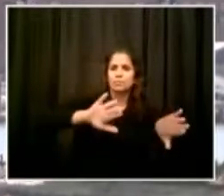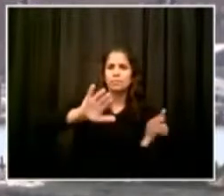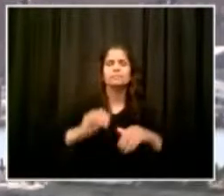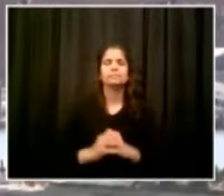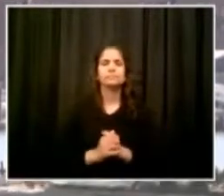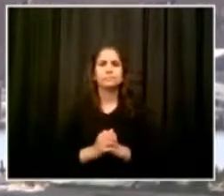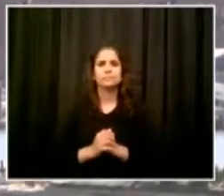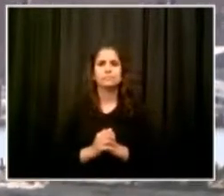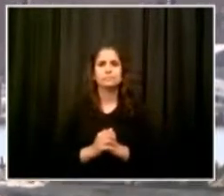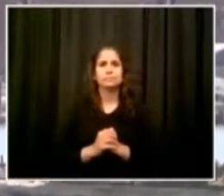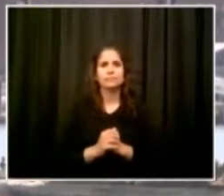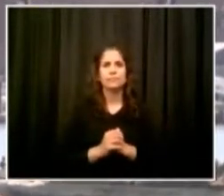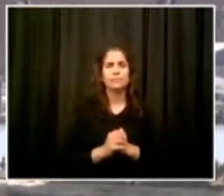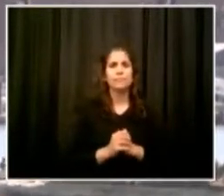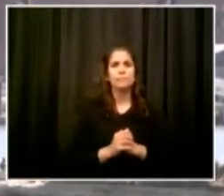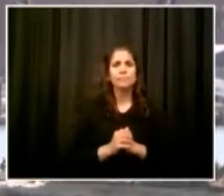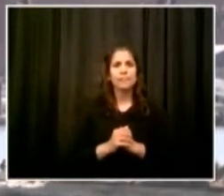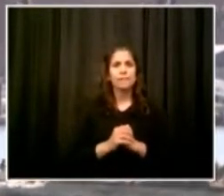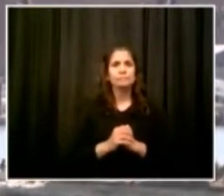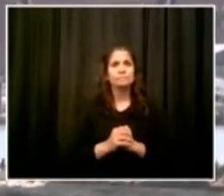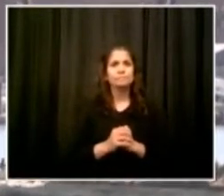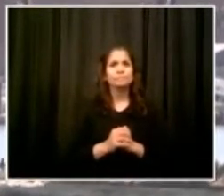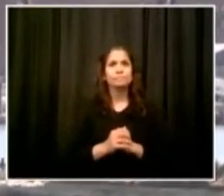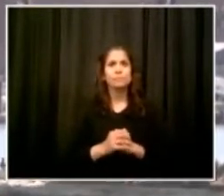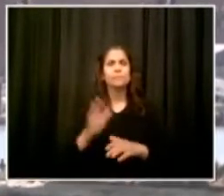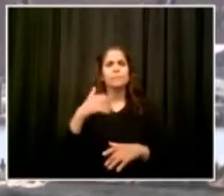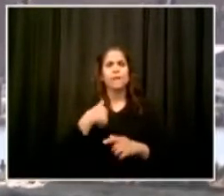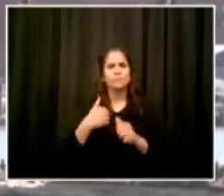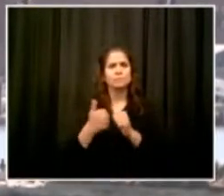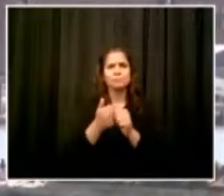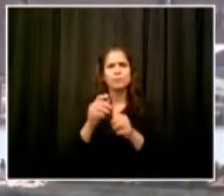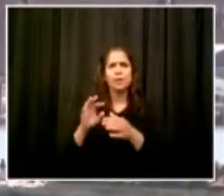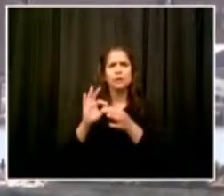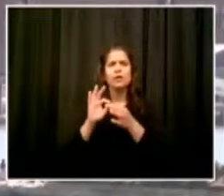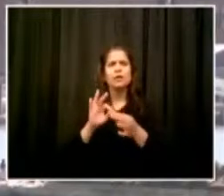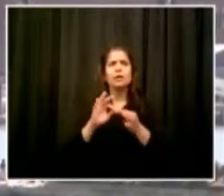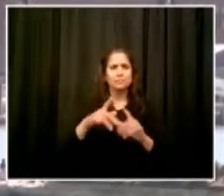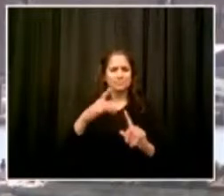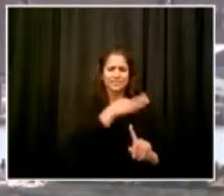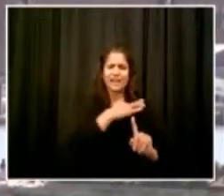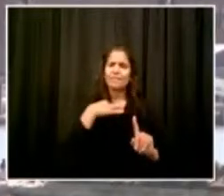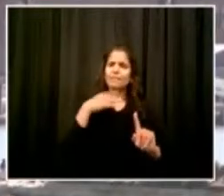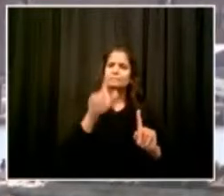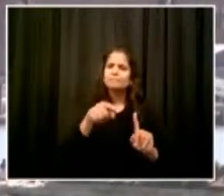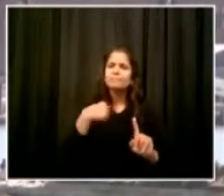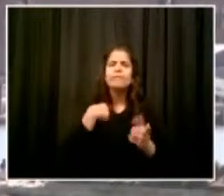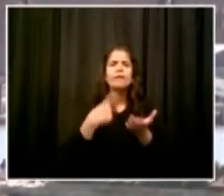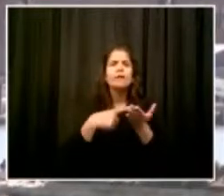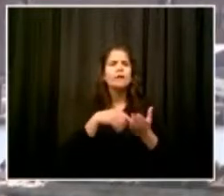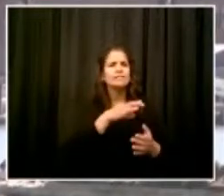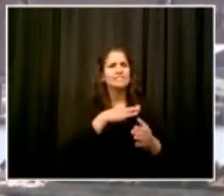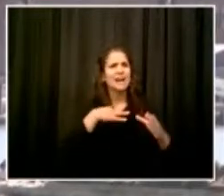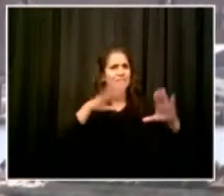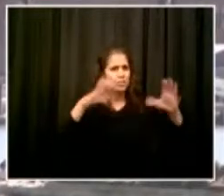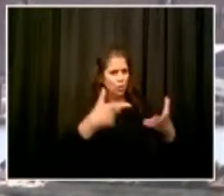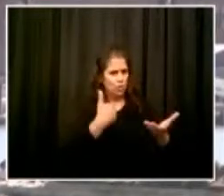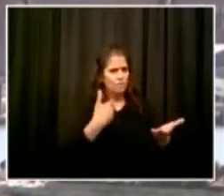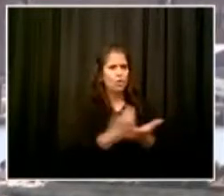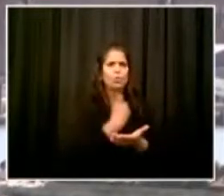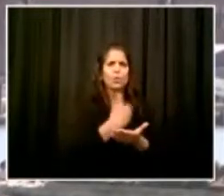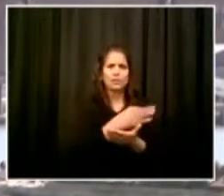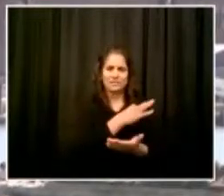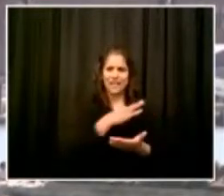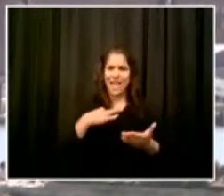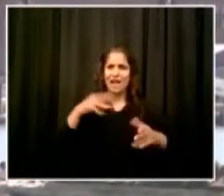current staffers. So I guess I want to know specifically what you would say to current staff that is feeling